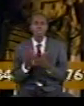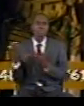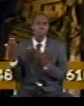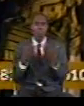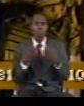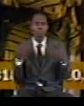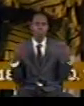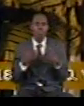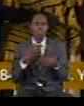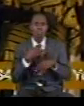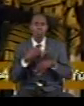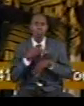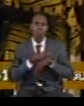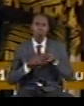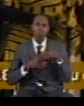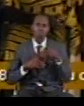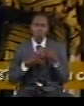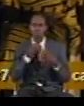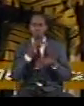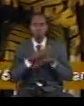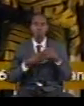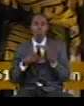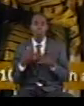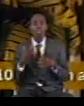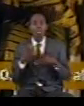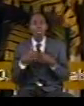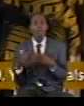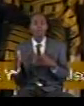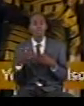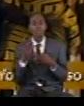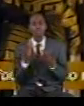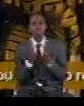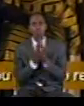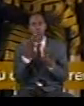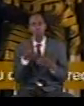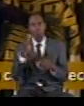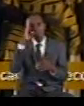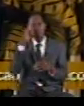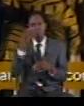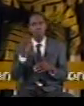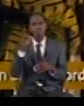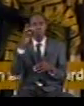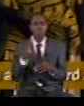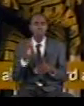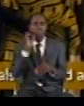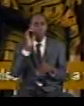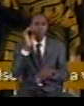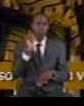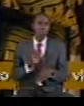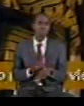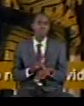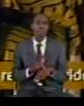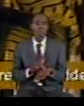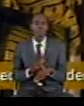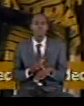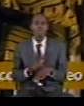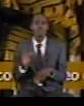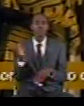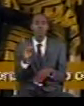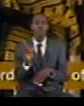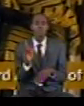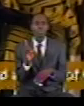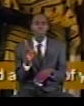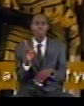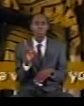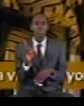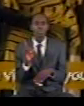yesterday. After the prayer of the man of God, she laid her hands at the point where, or the